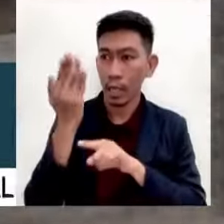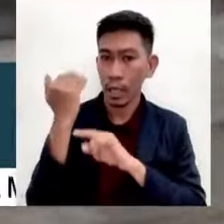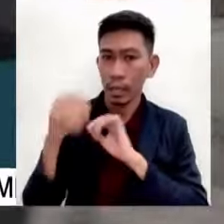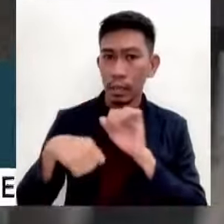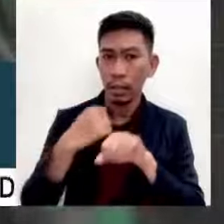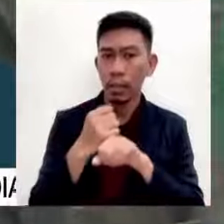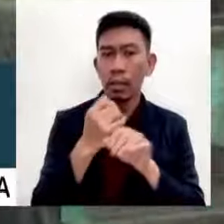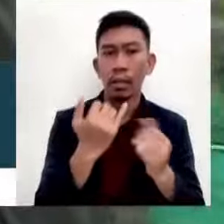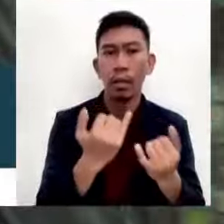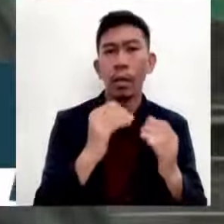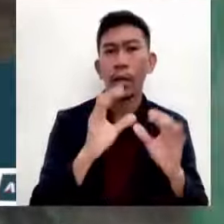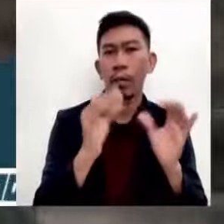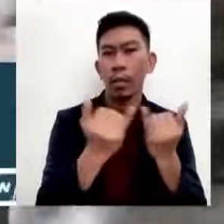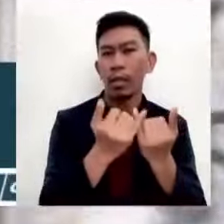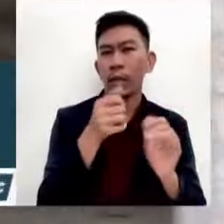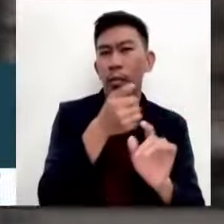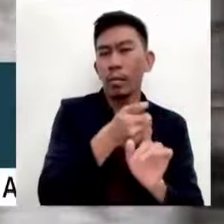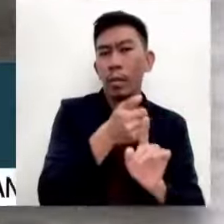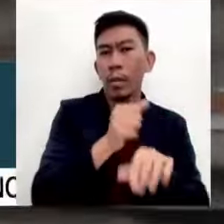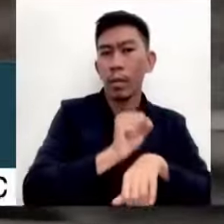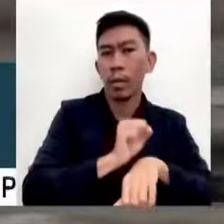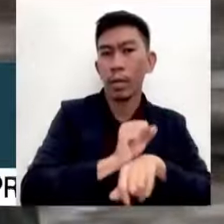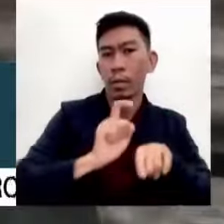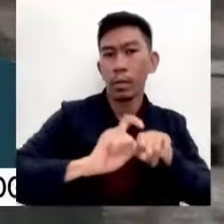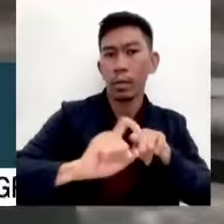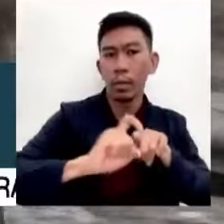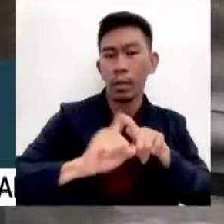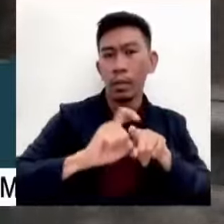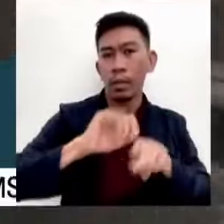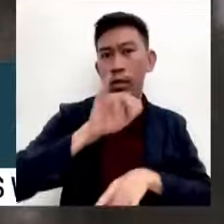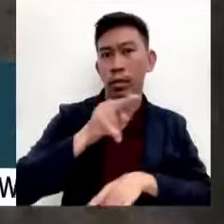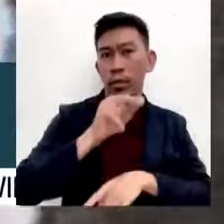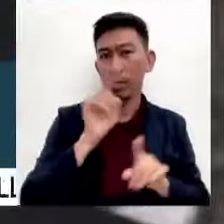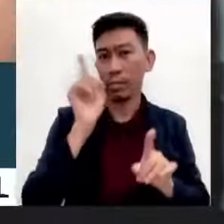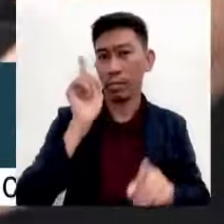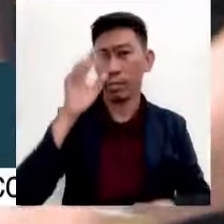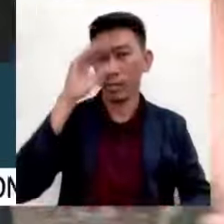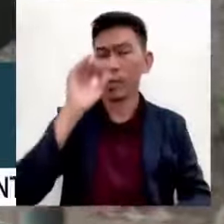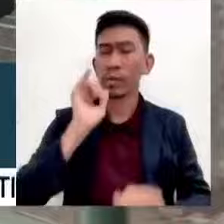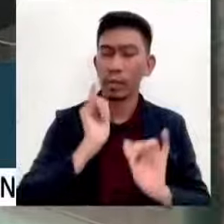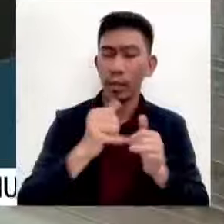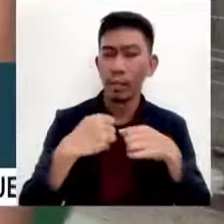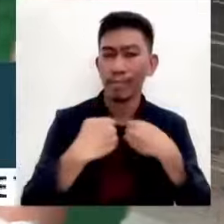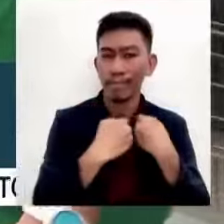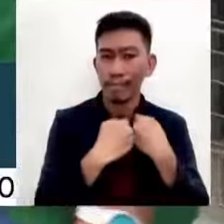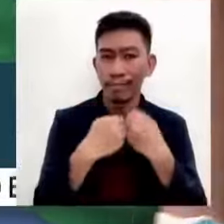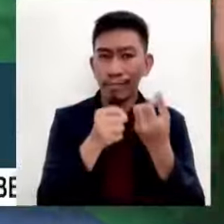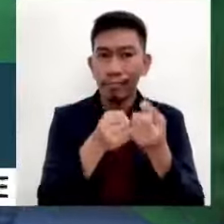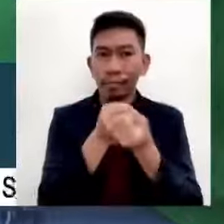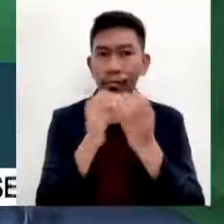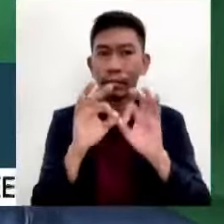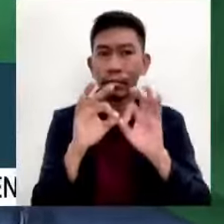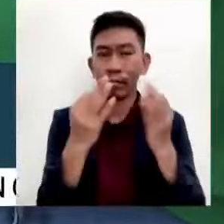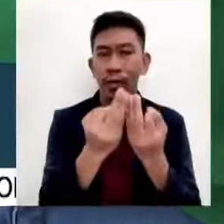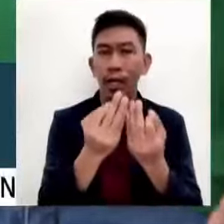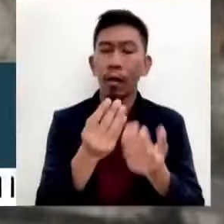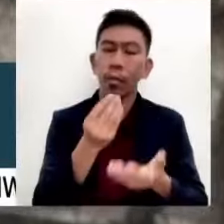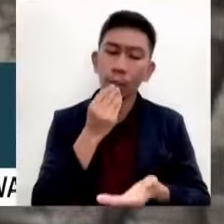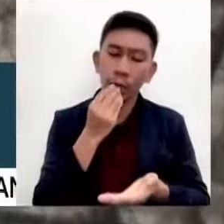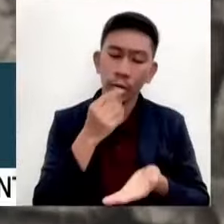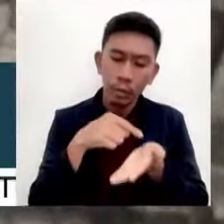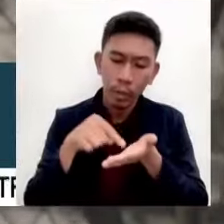electrician Julius Salas continues to struggle to afford his family's needs. Their food expenses have ballooned to